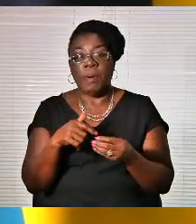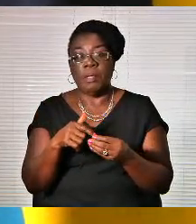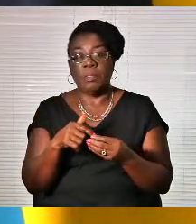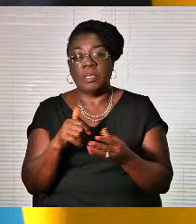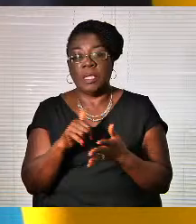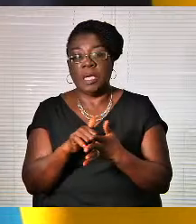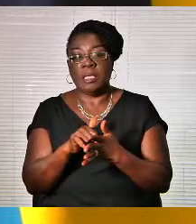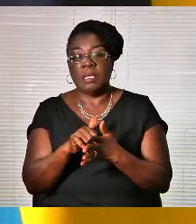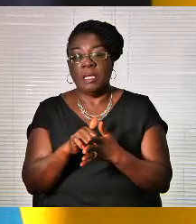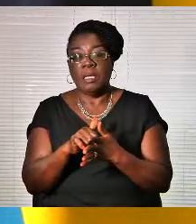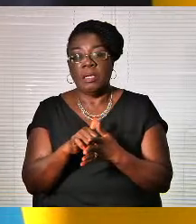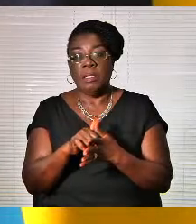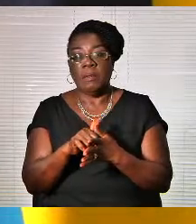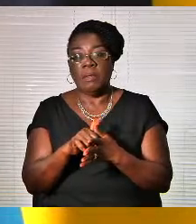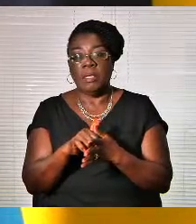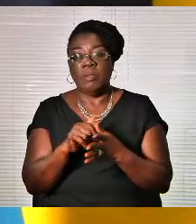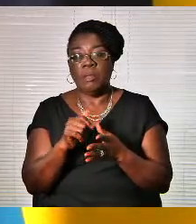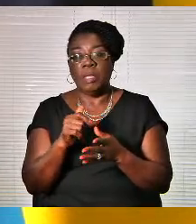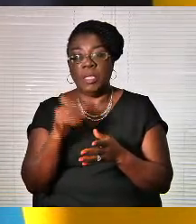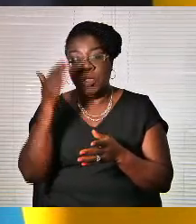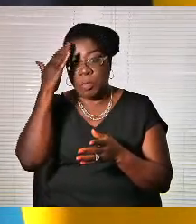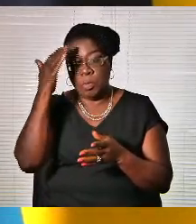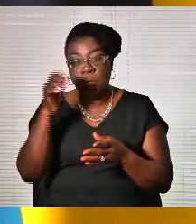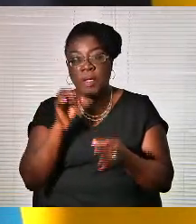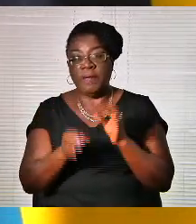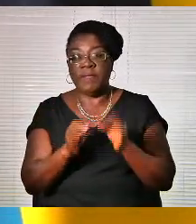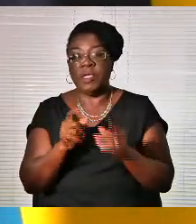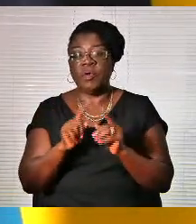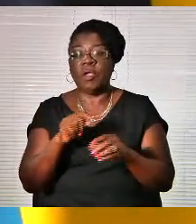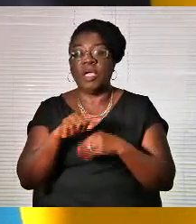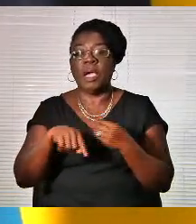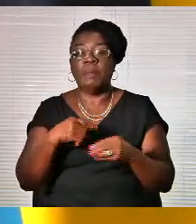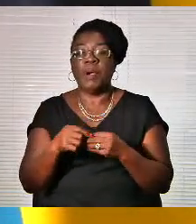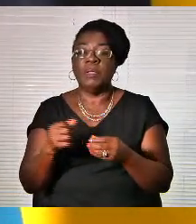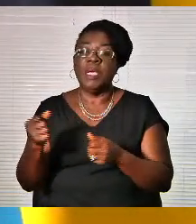the damage sustained to the